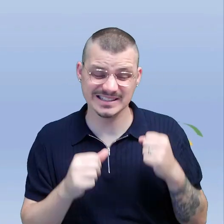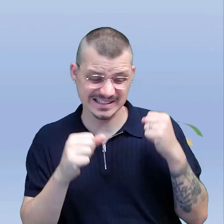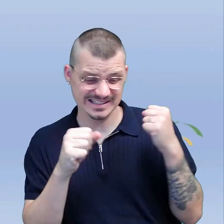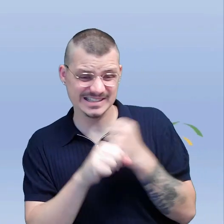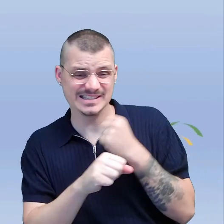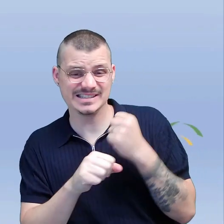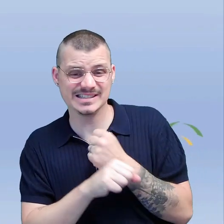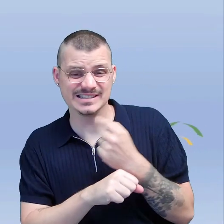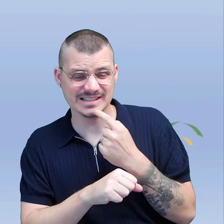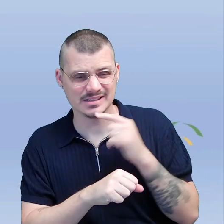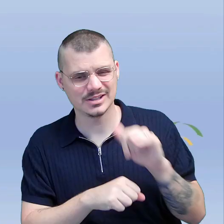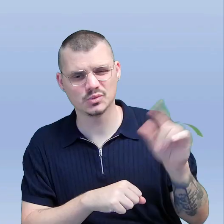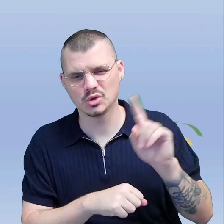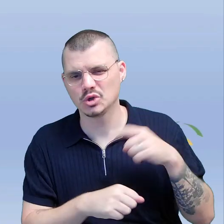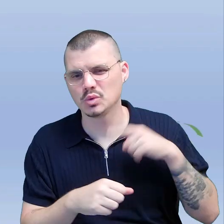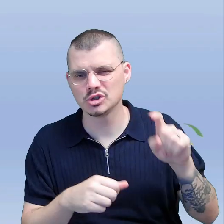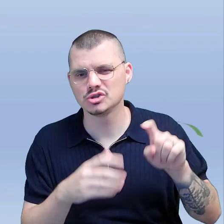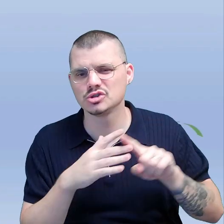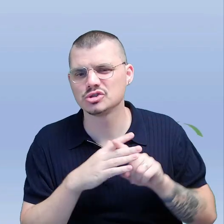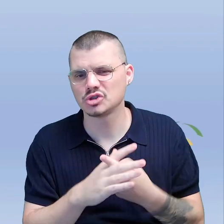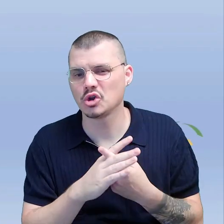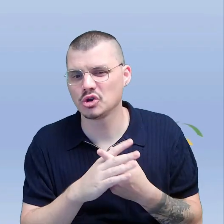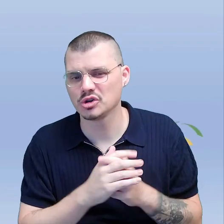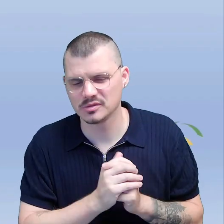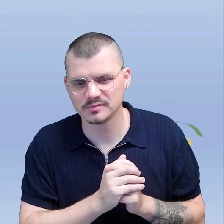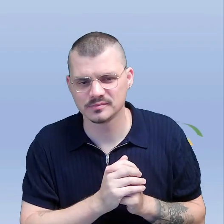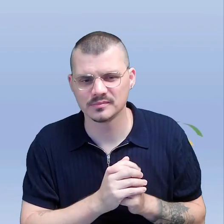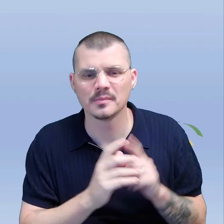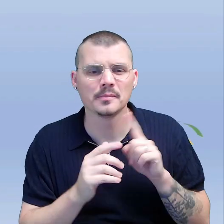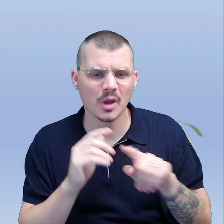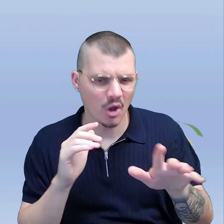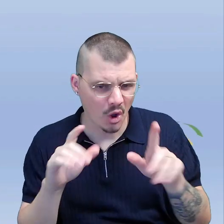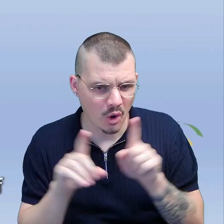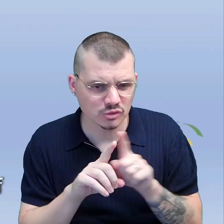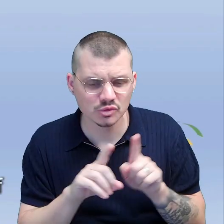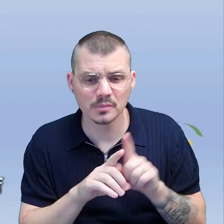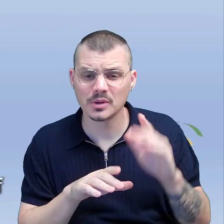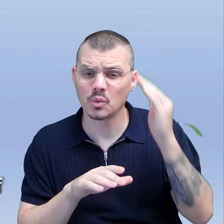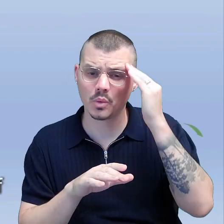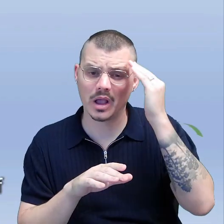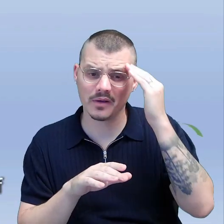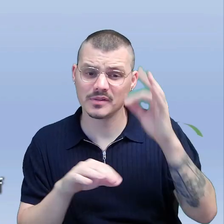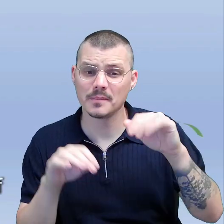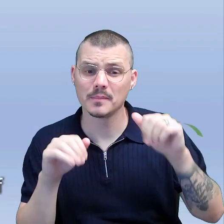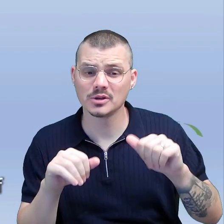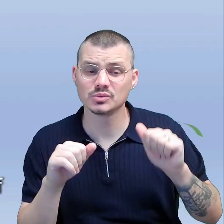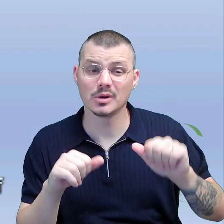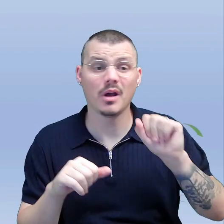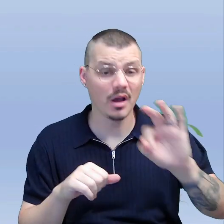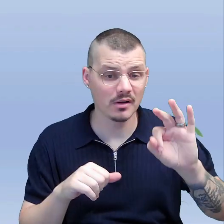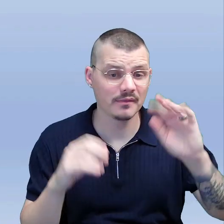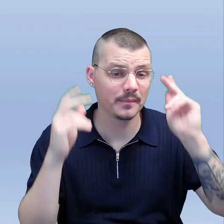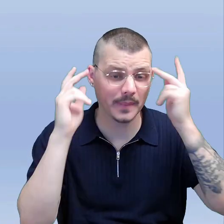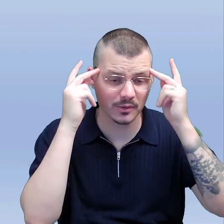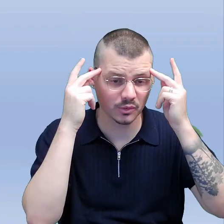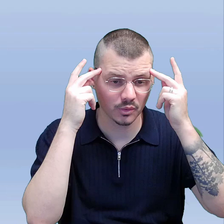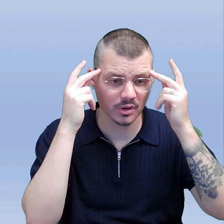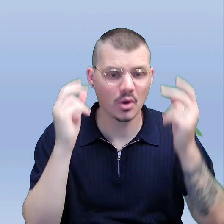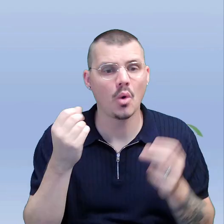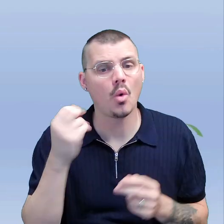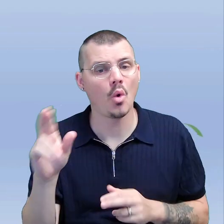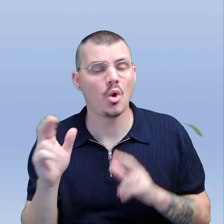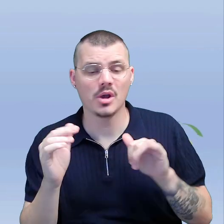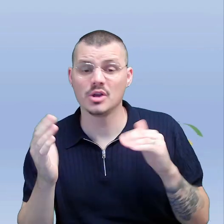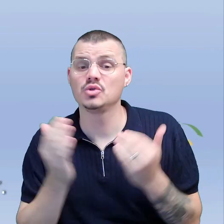sadly, statistically, that's where we should start. But also be aware of the possibility of paranoia